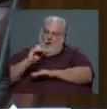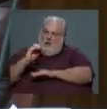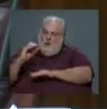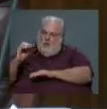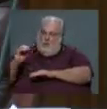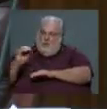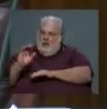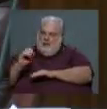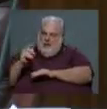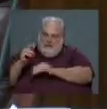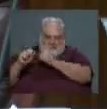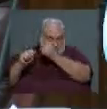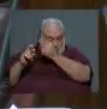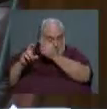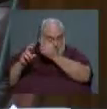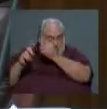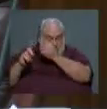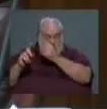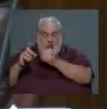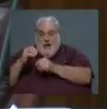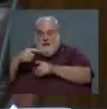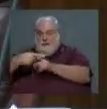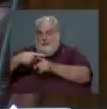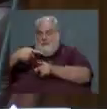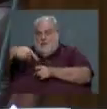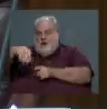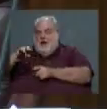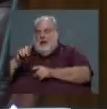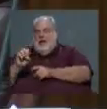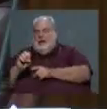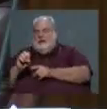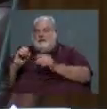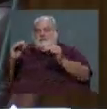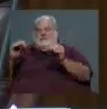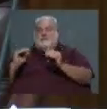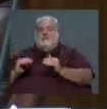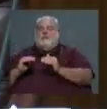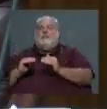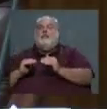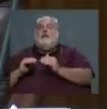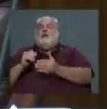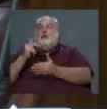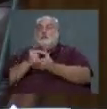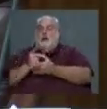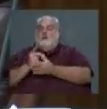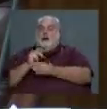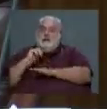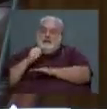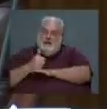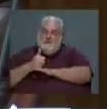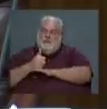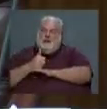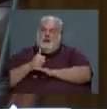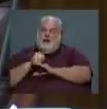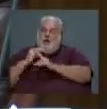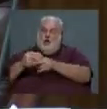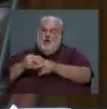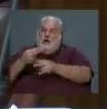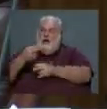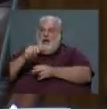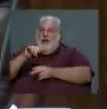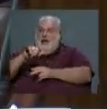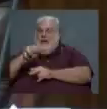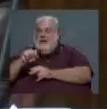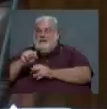Road, just west of Canis and Pride Valley Roads intersection. An ordinance to approve a plan zoning development establish a plan office district titled Hayes